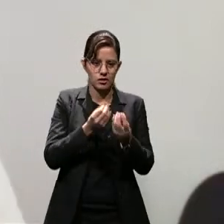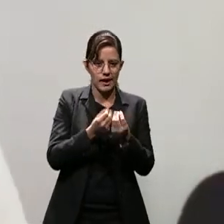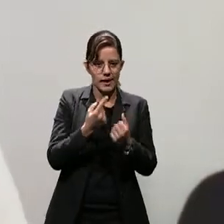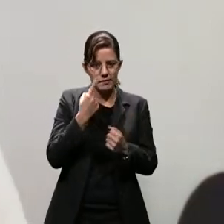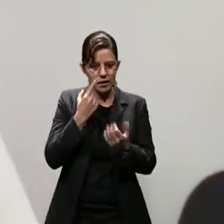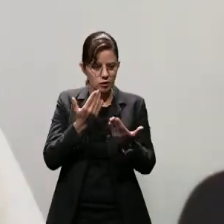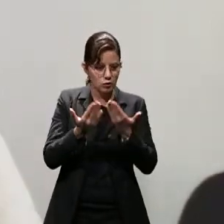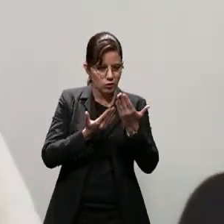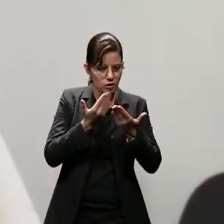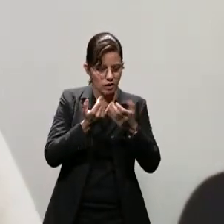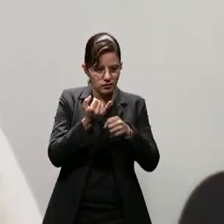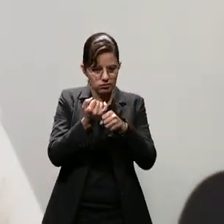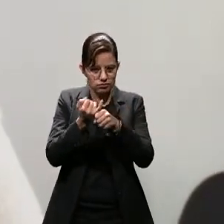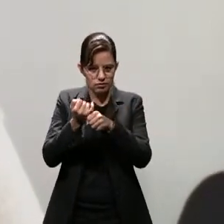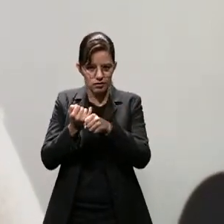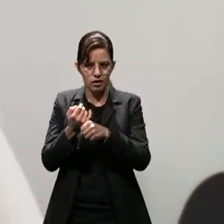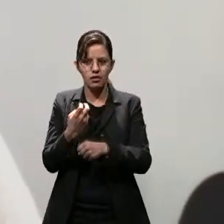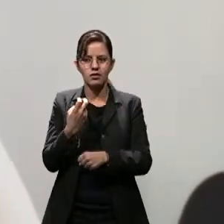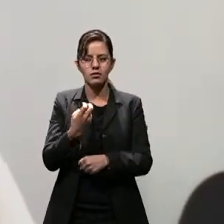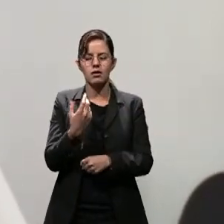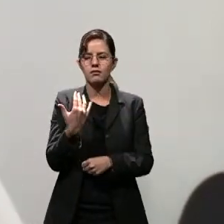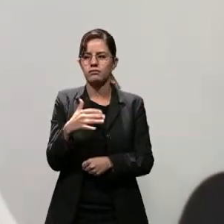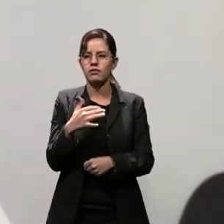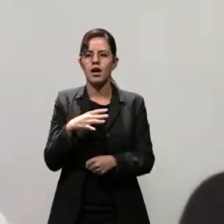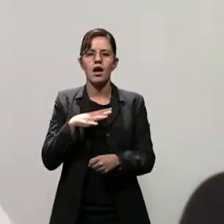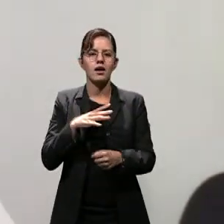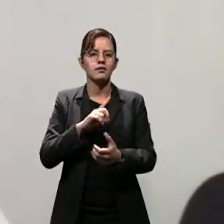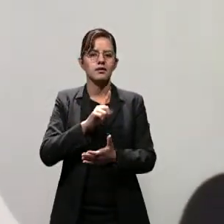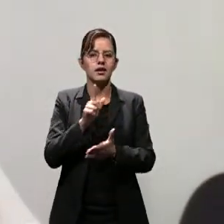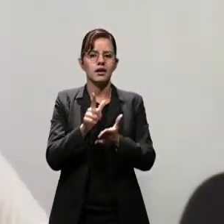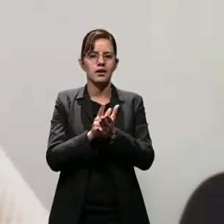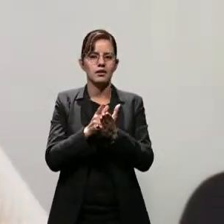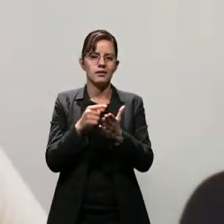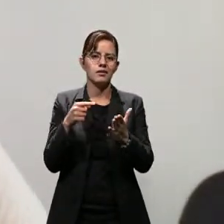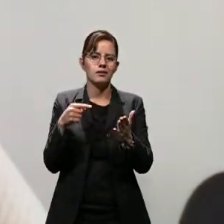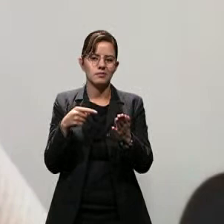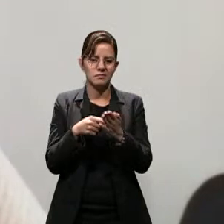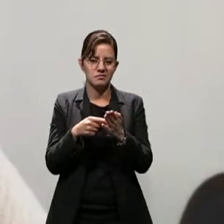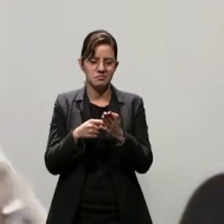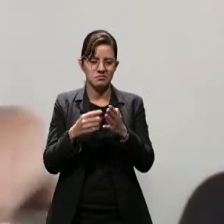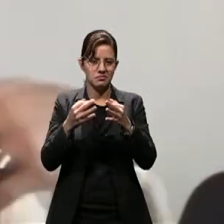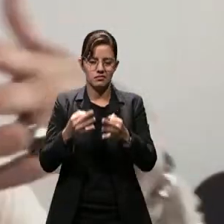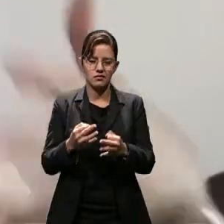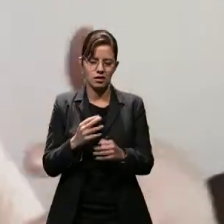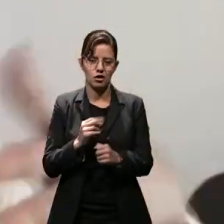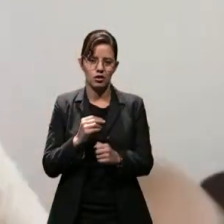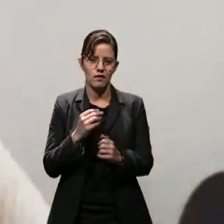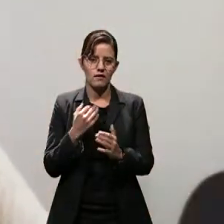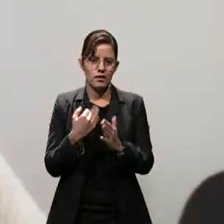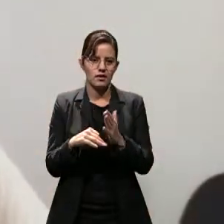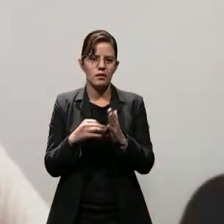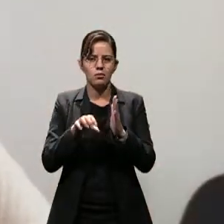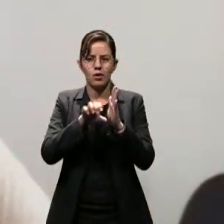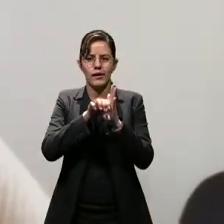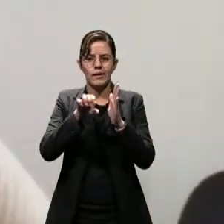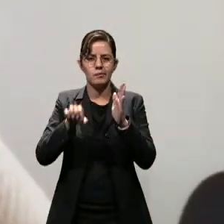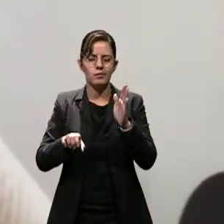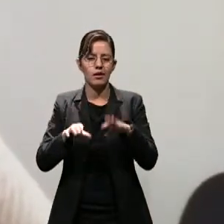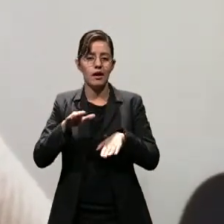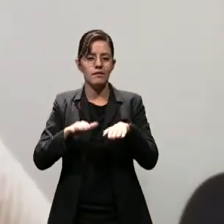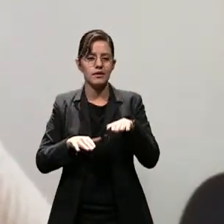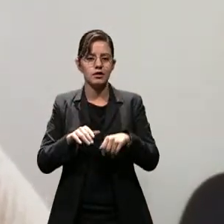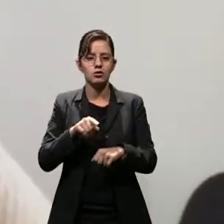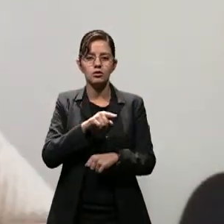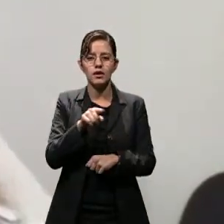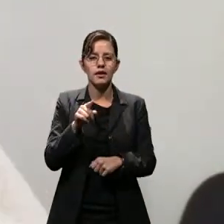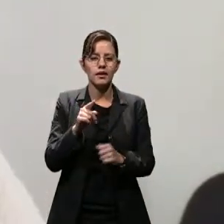evidence that there are several complexities in this legislation. At least I identified three, which are